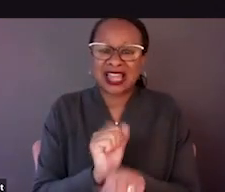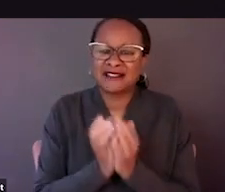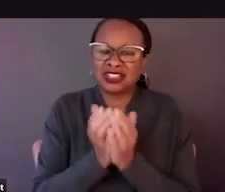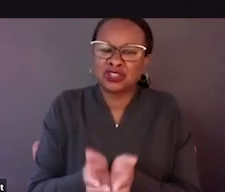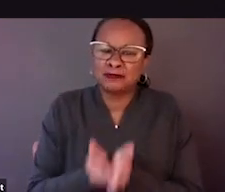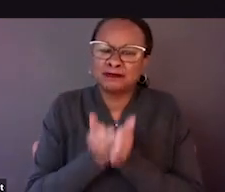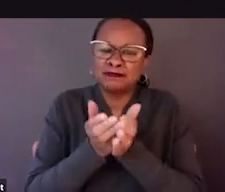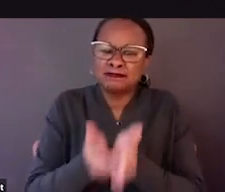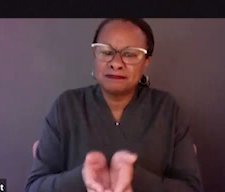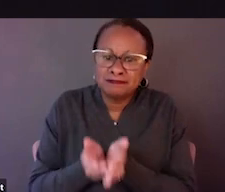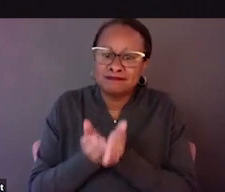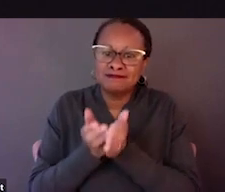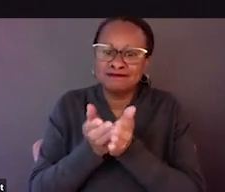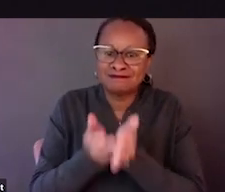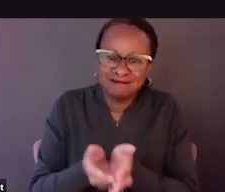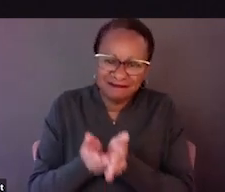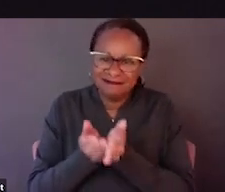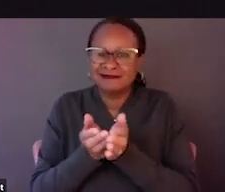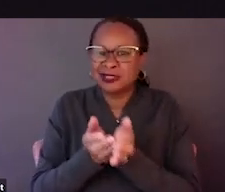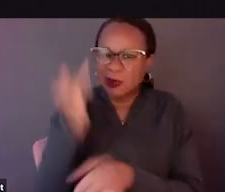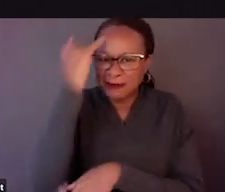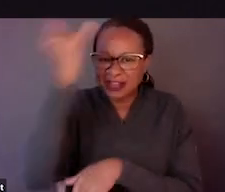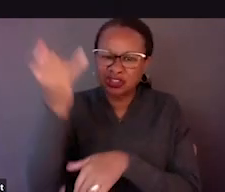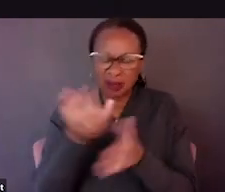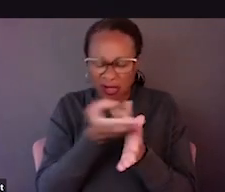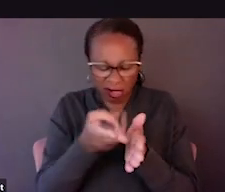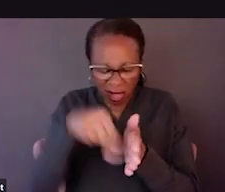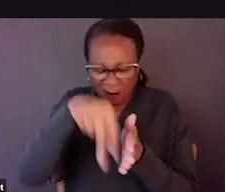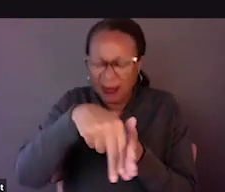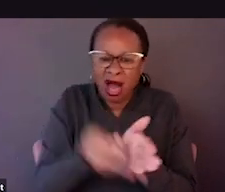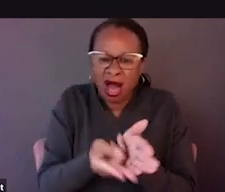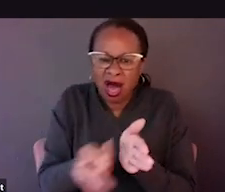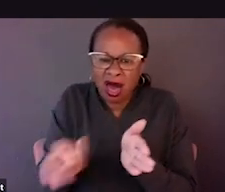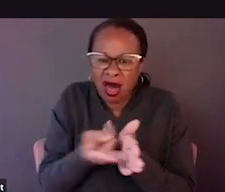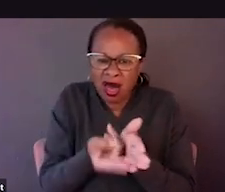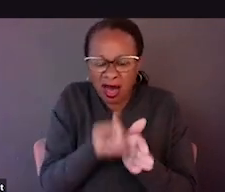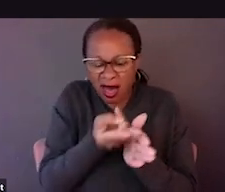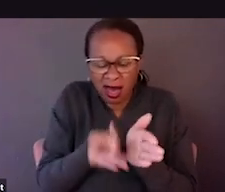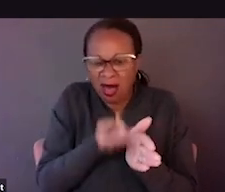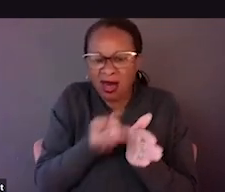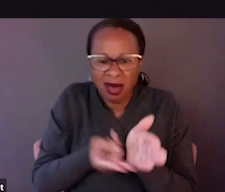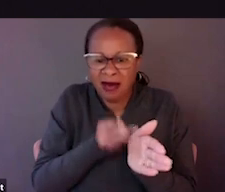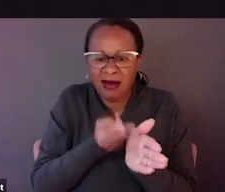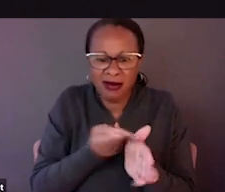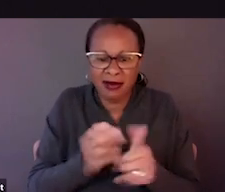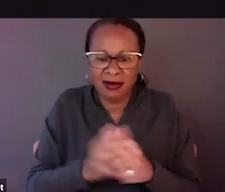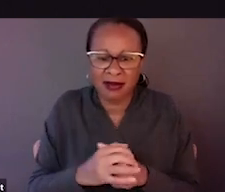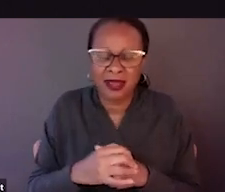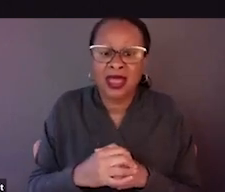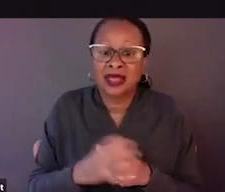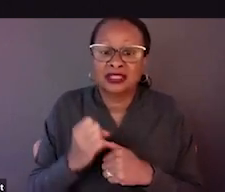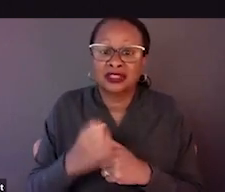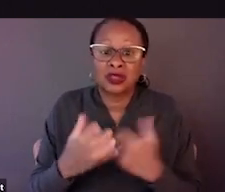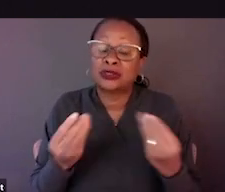How did in the hull of that ship, the slaves would soothe themselves by banging